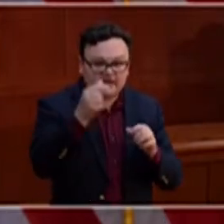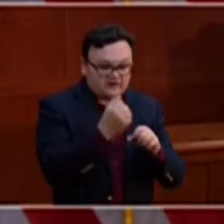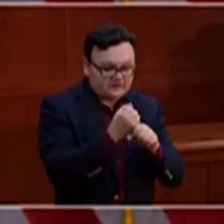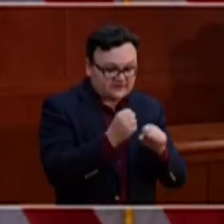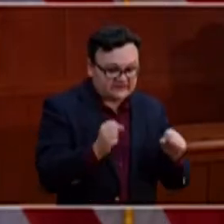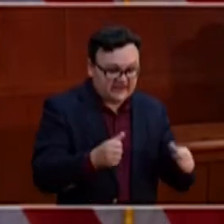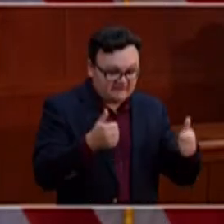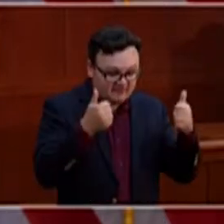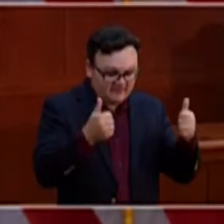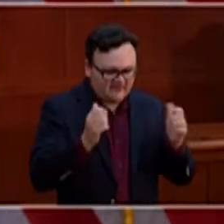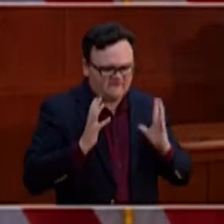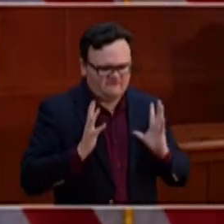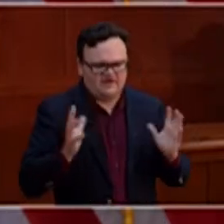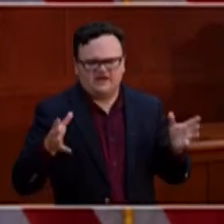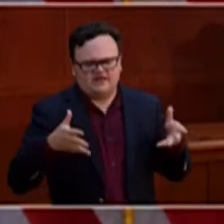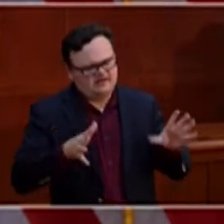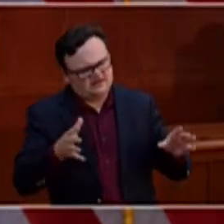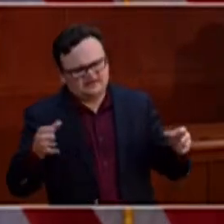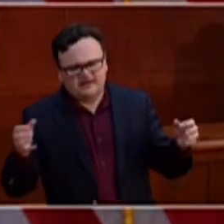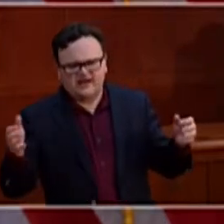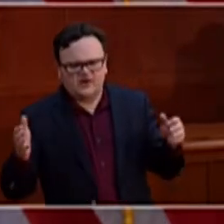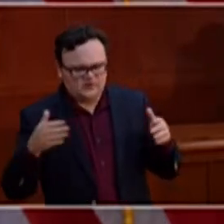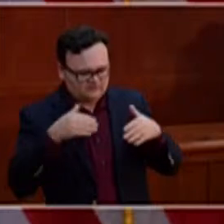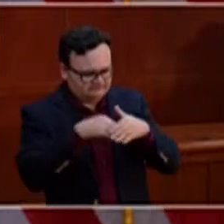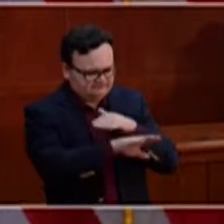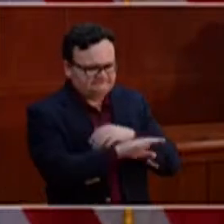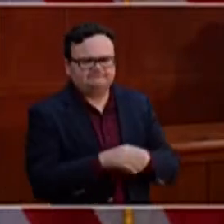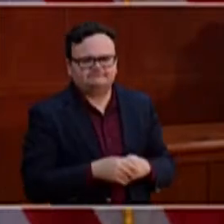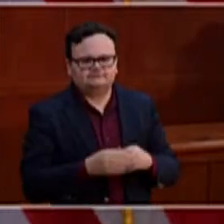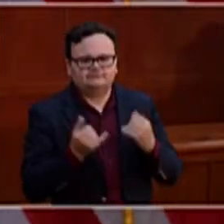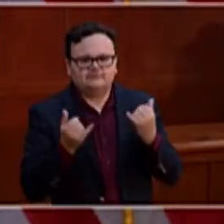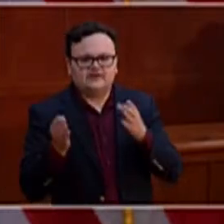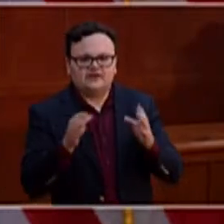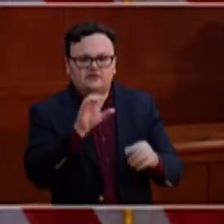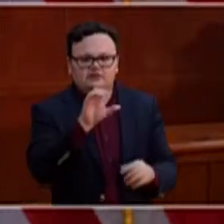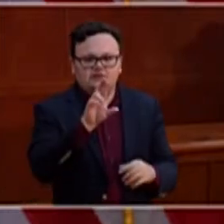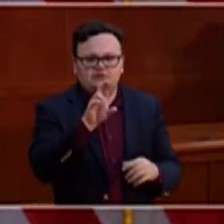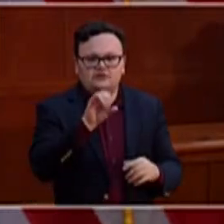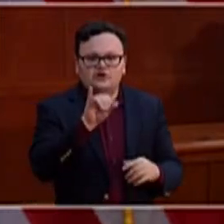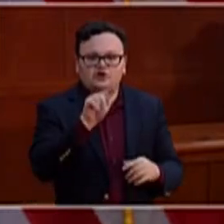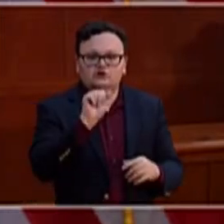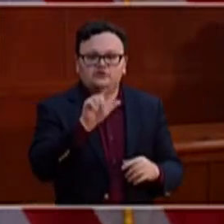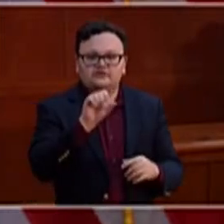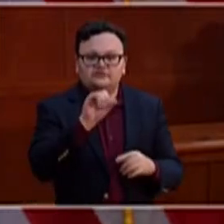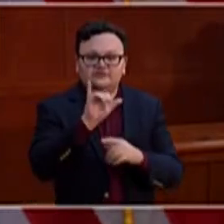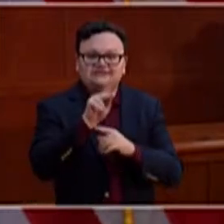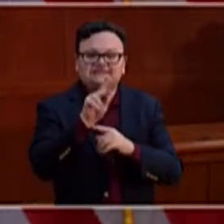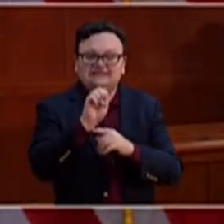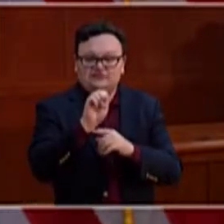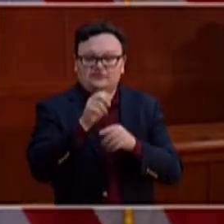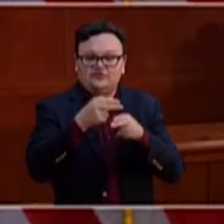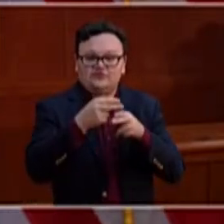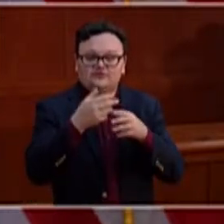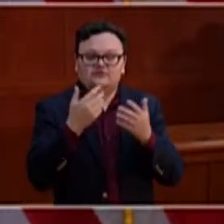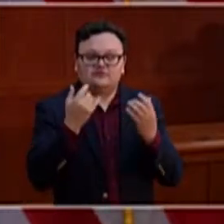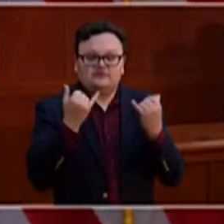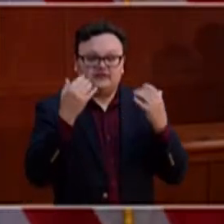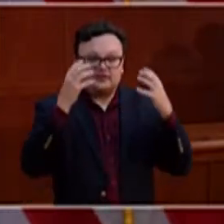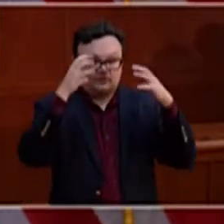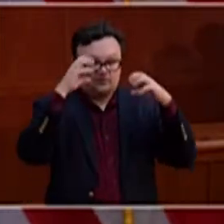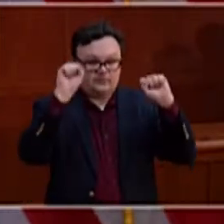work to do that as soon as we can. Crystal Sickle, Interim President for the Florida Hospital Association, talk a